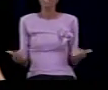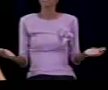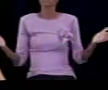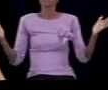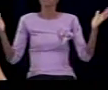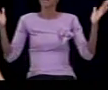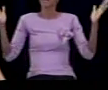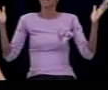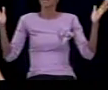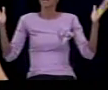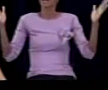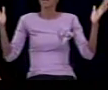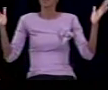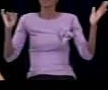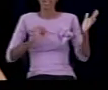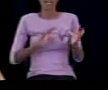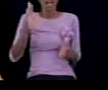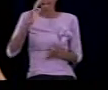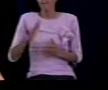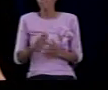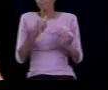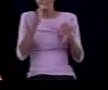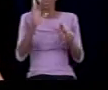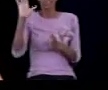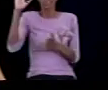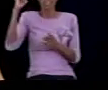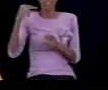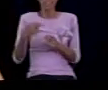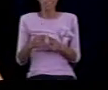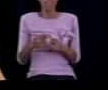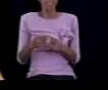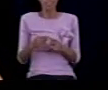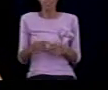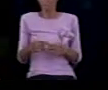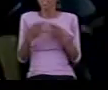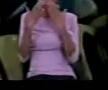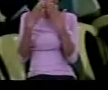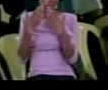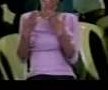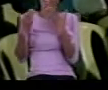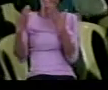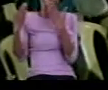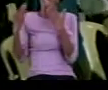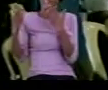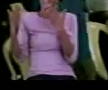an outstretched arm. I'll bless your name and thank.